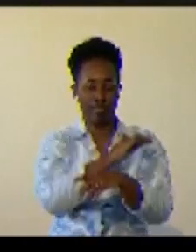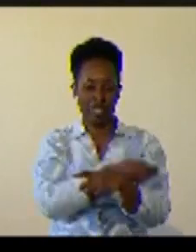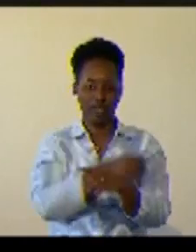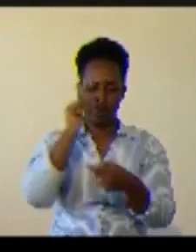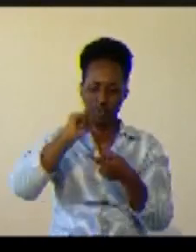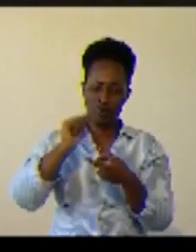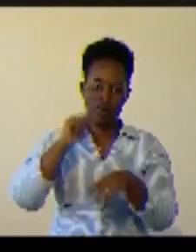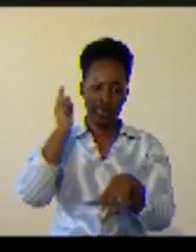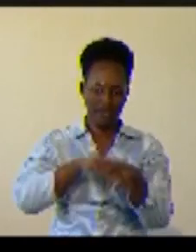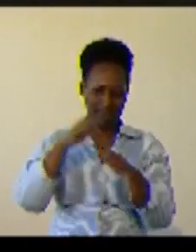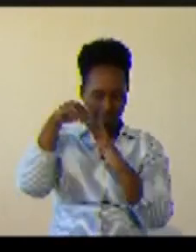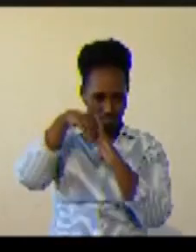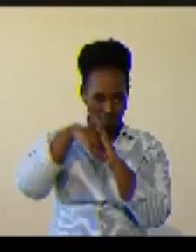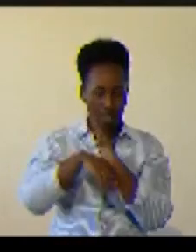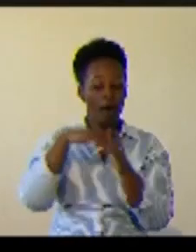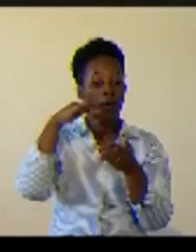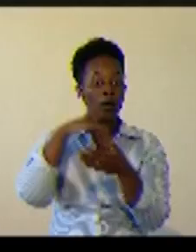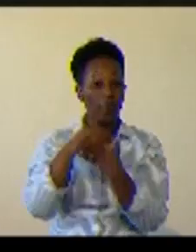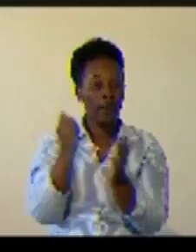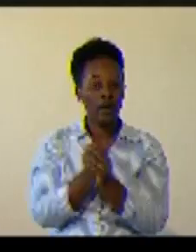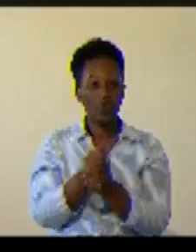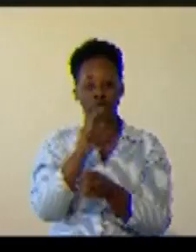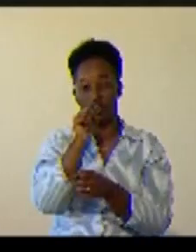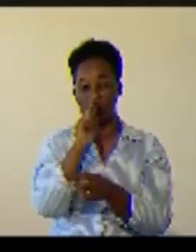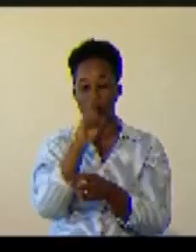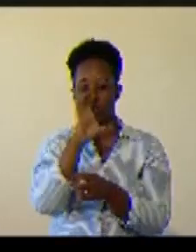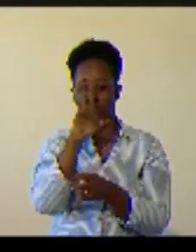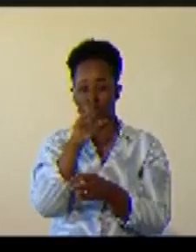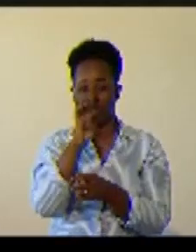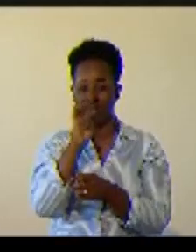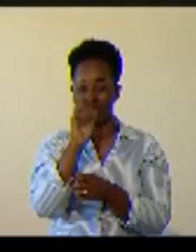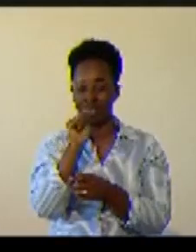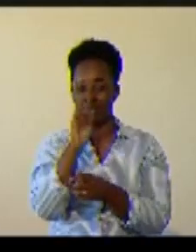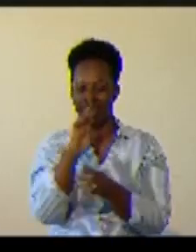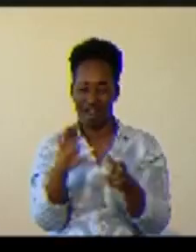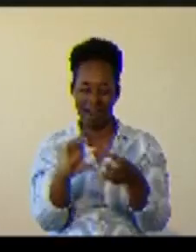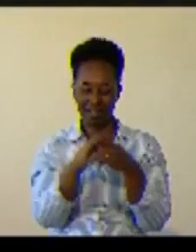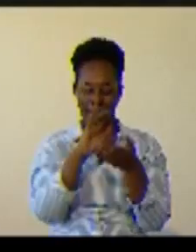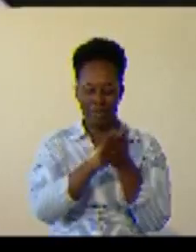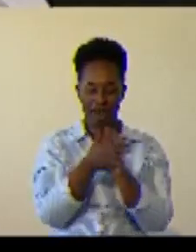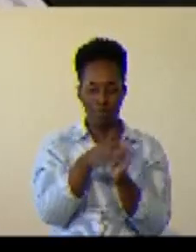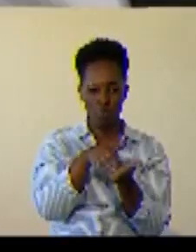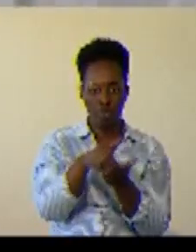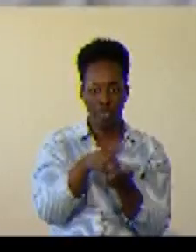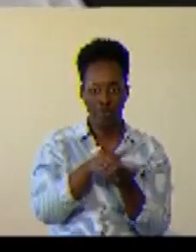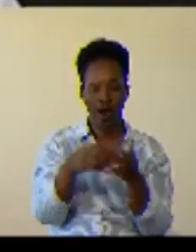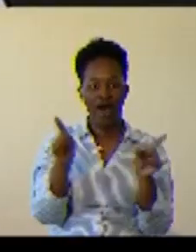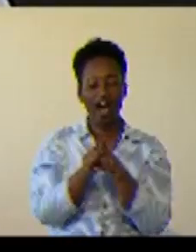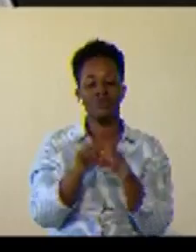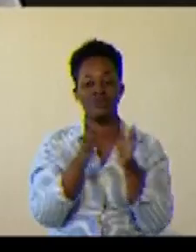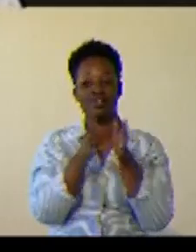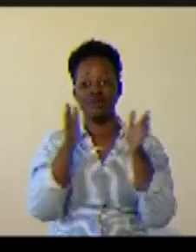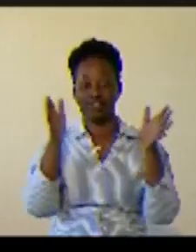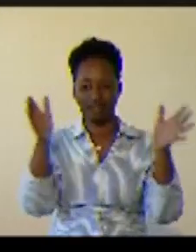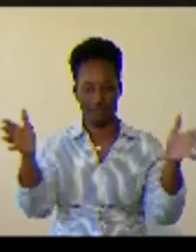you go down the group. Why? Because the nuclear attraction is becoming weaker and weaker as the size